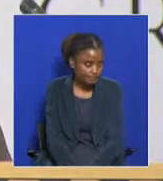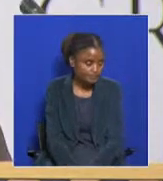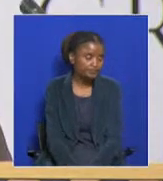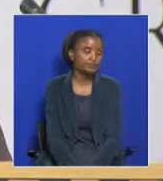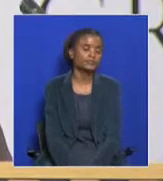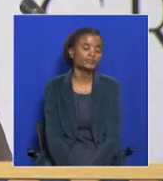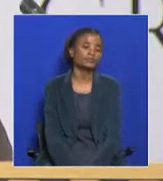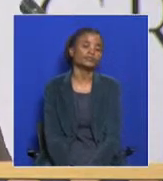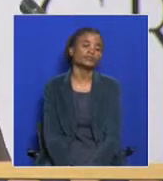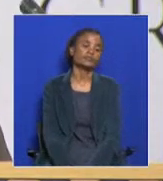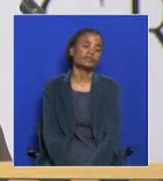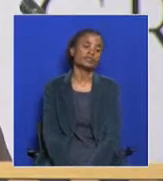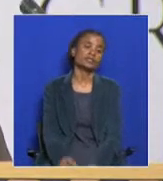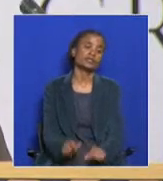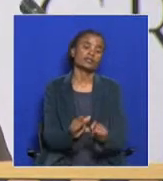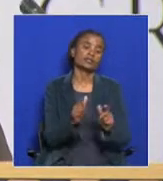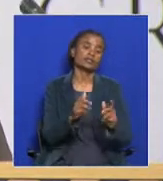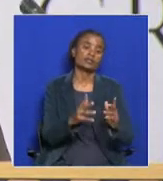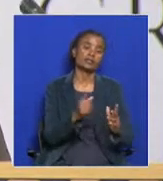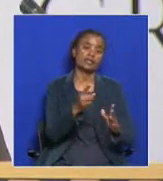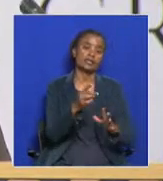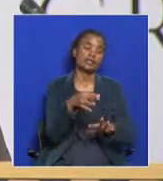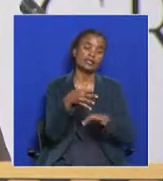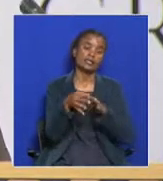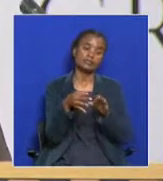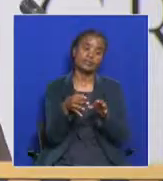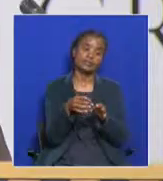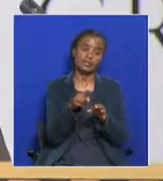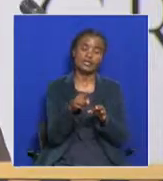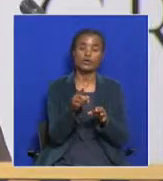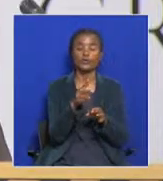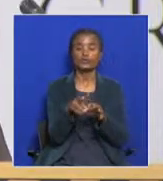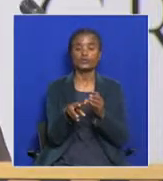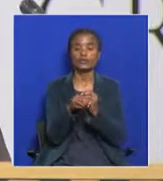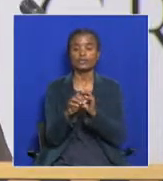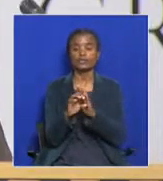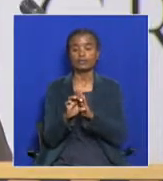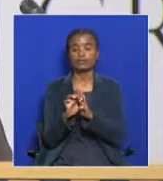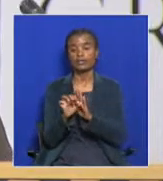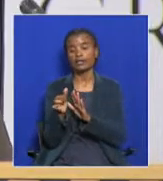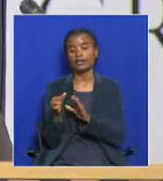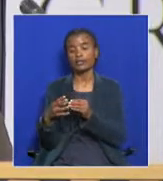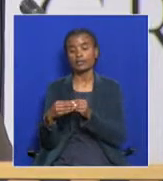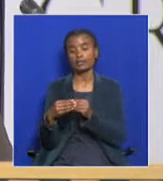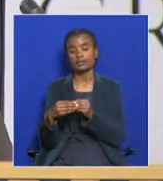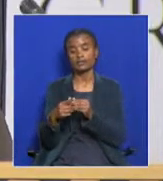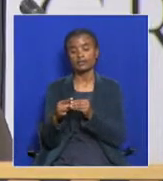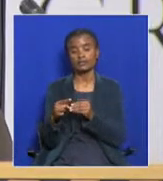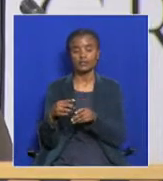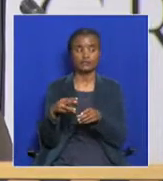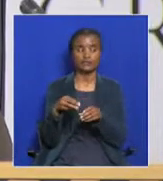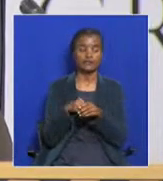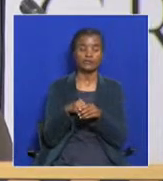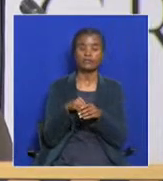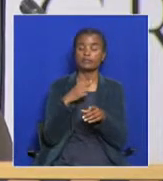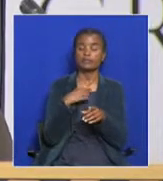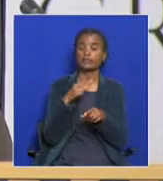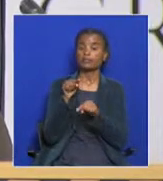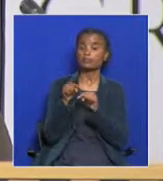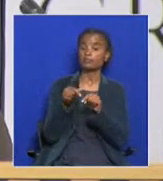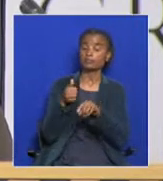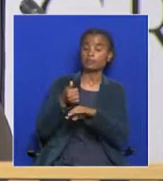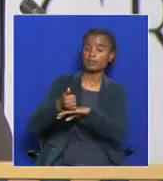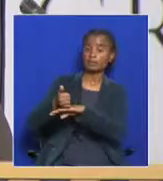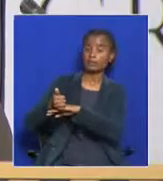give you an example of another operation and members that were used. Where am I being, or is that me pointing fingers and you don't want to hear that?